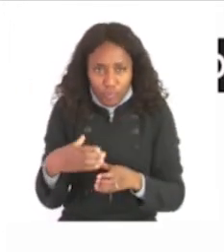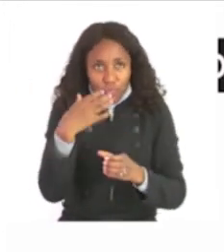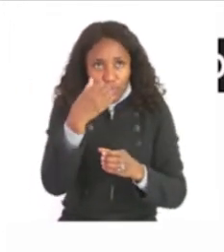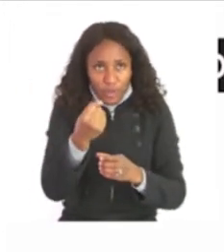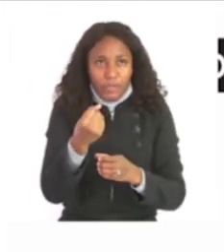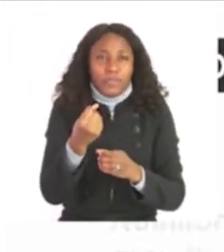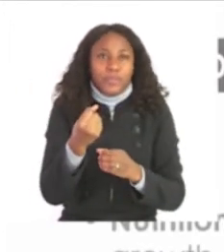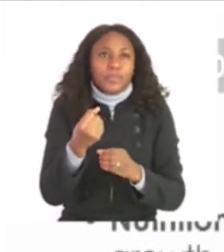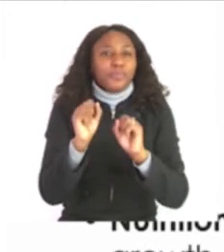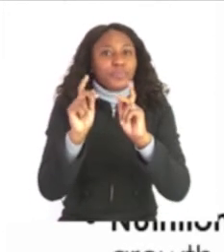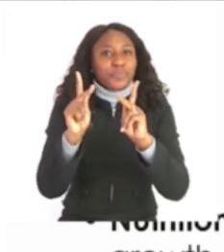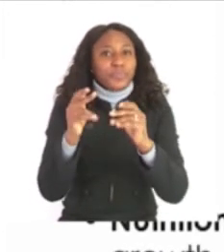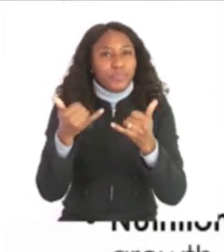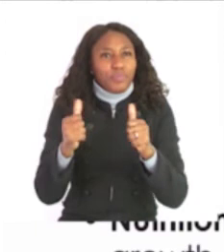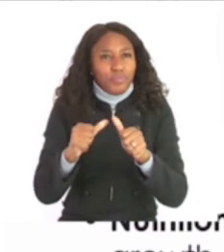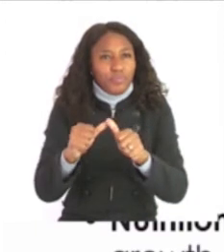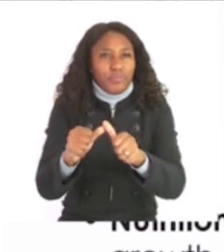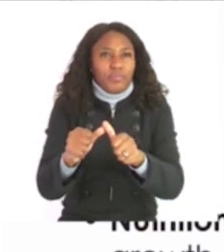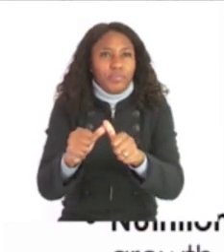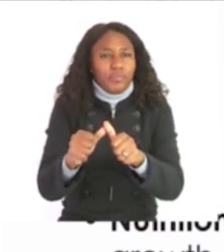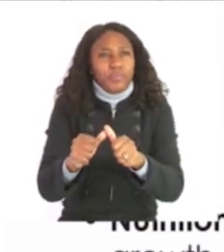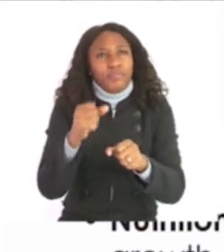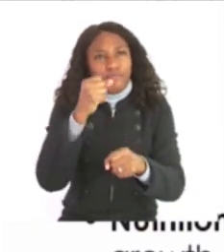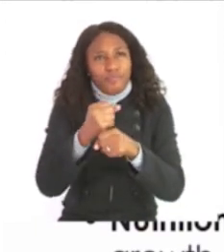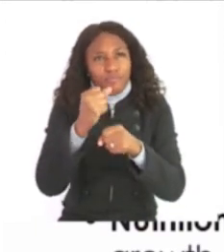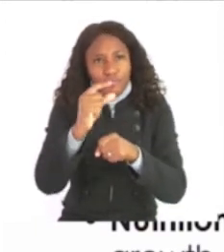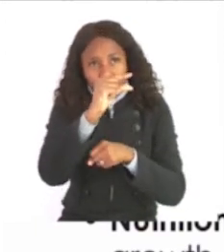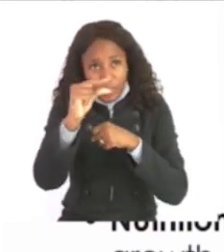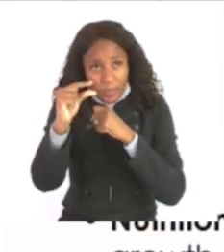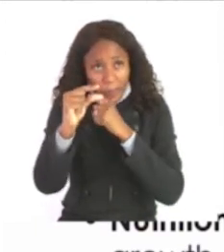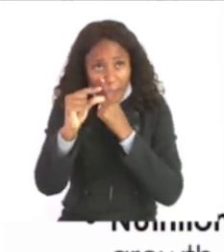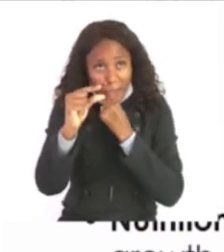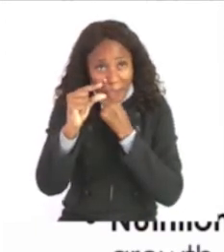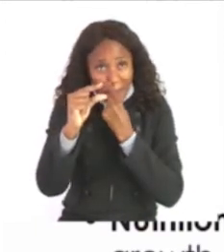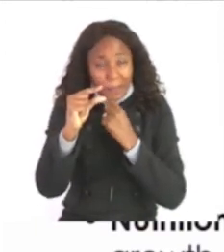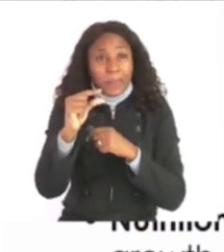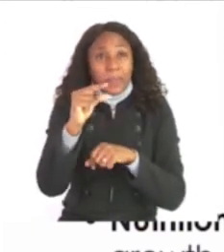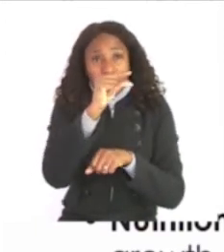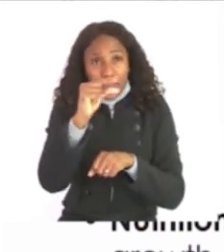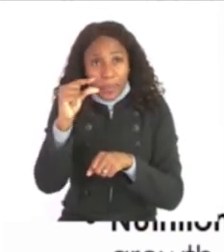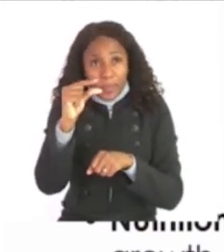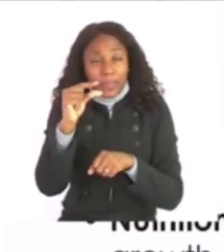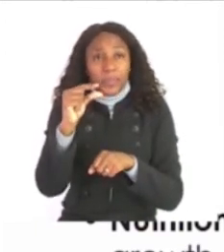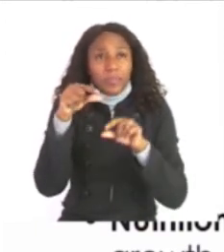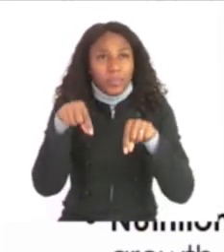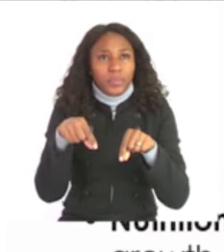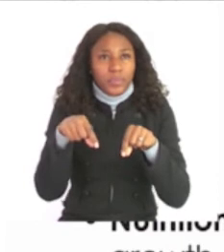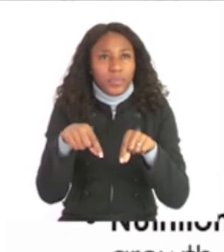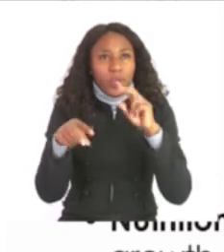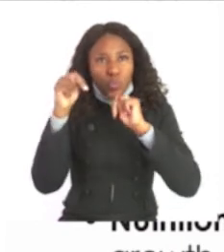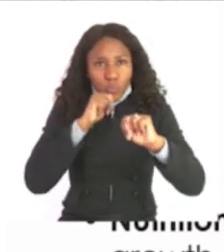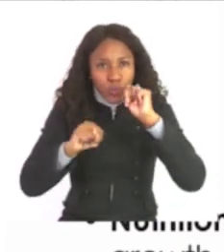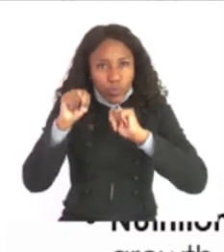competences. Well, to continue, let's look at our vocabularies. Our vocabulary today are